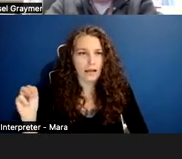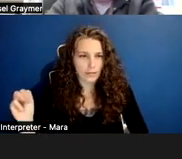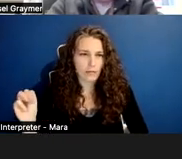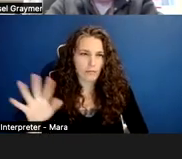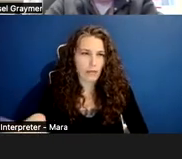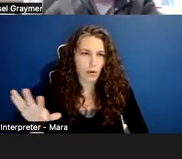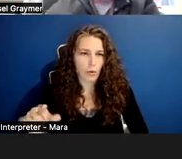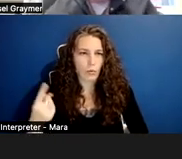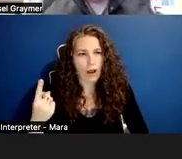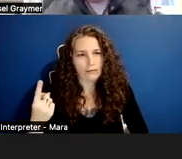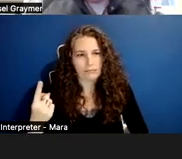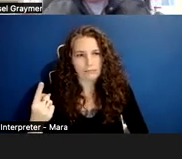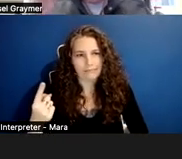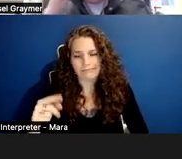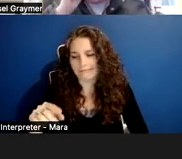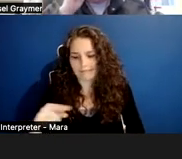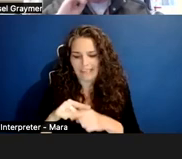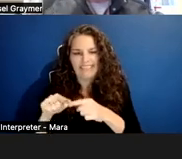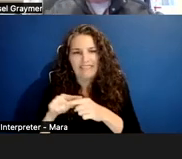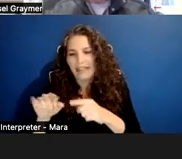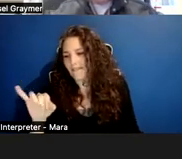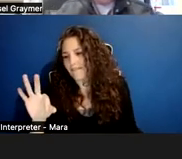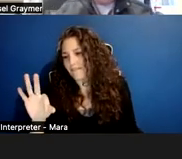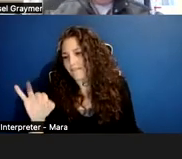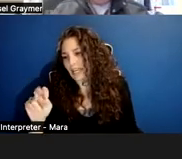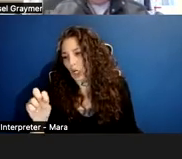finger. Next slide, please.